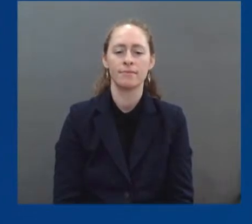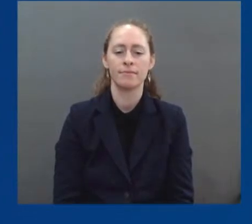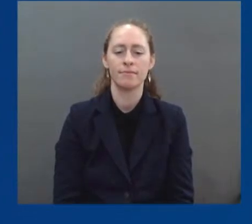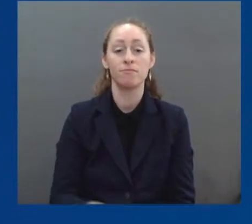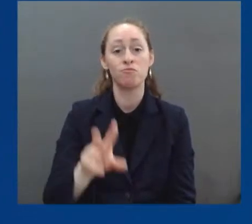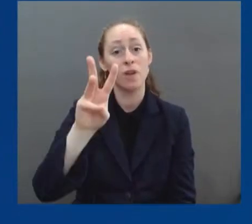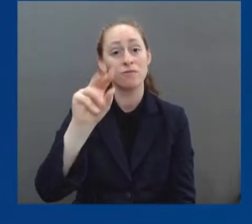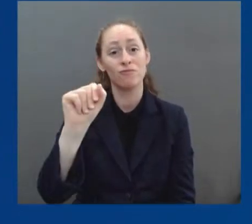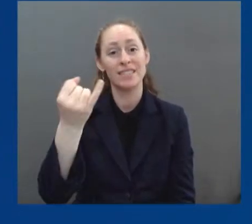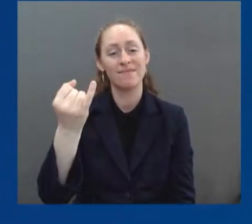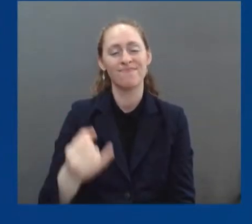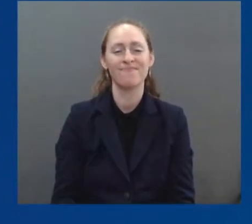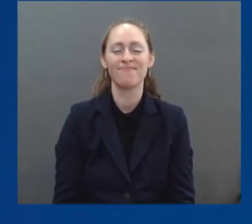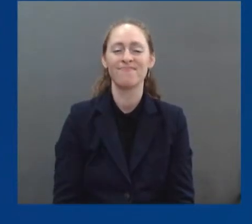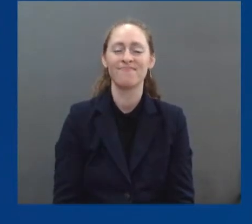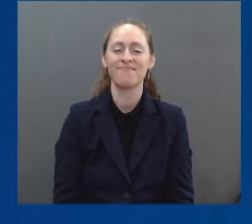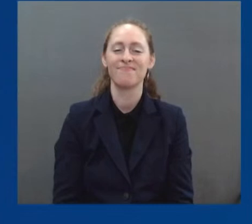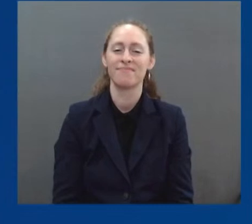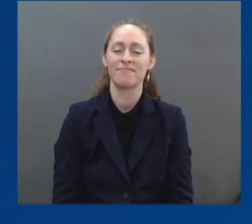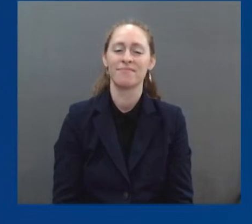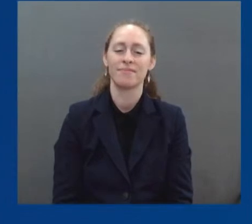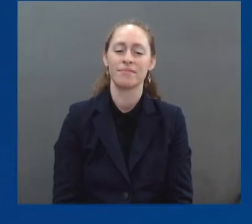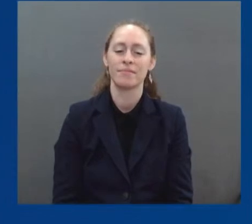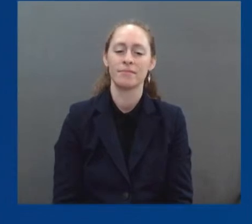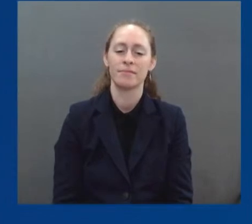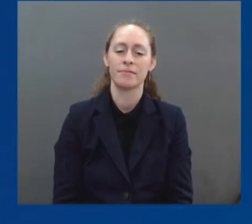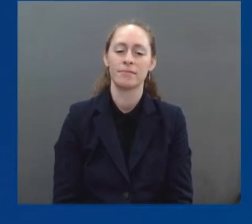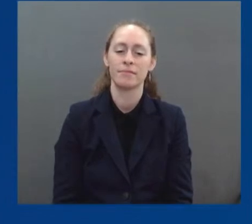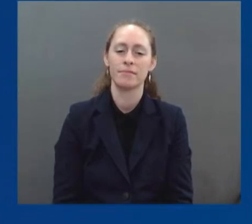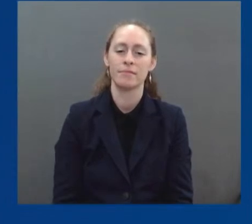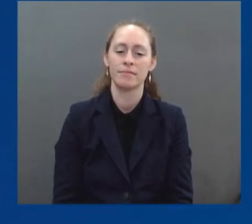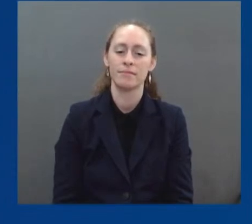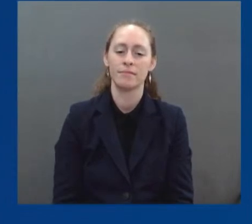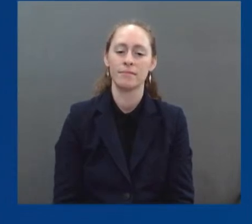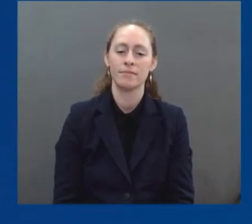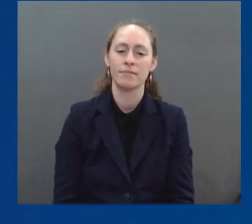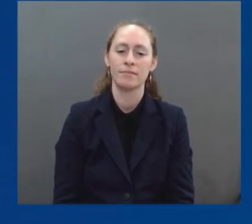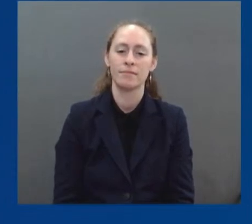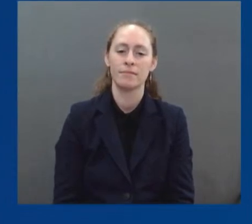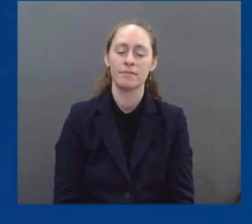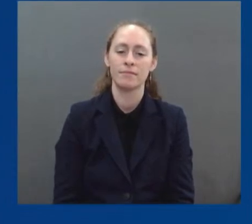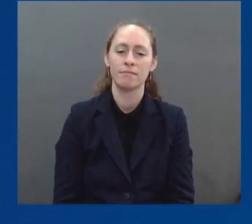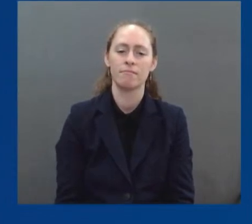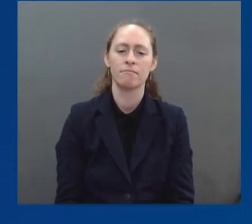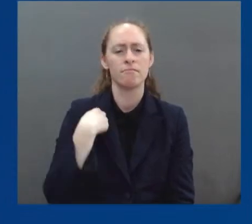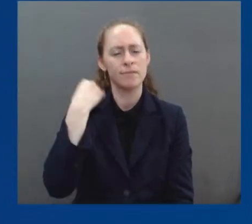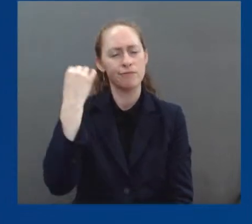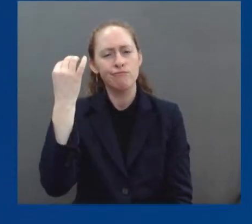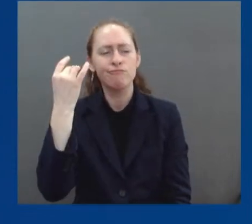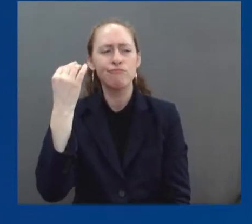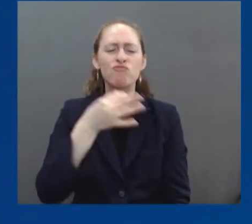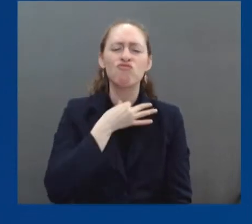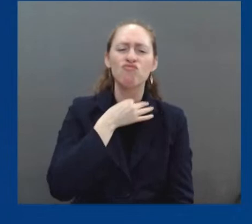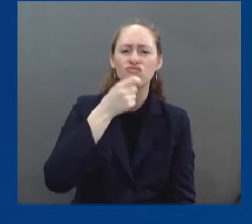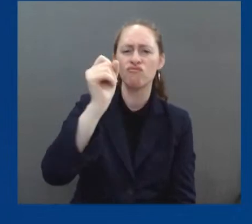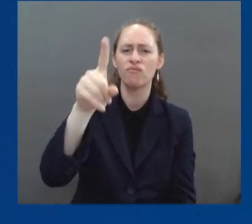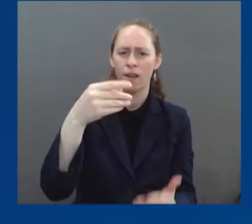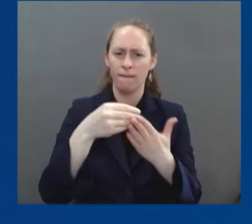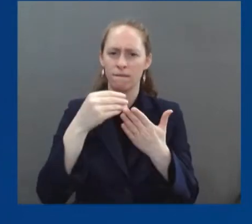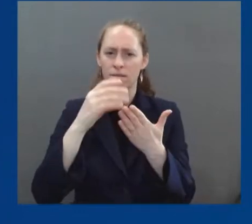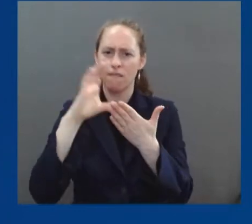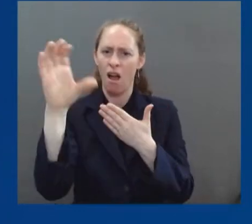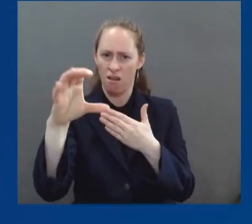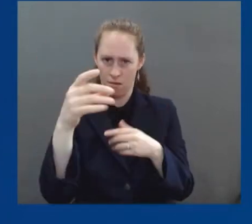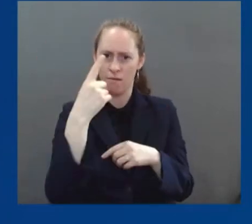Thank you, as always, for doing the briefing. I want to ask about COVID funding. Republicans are trying to insert an amendment into the COVID